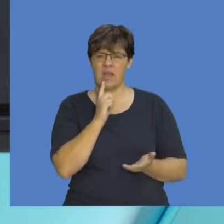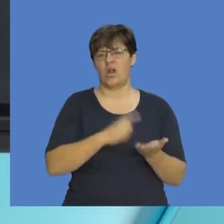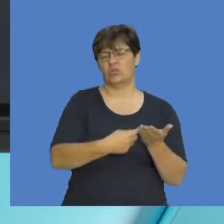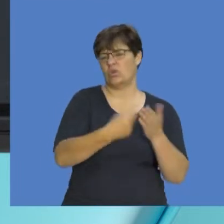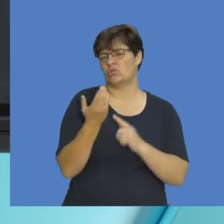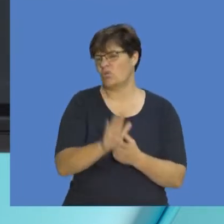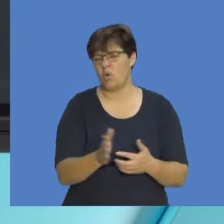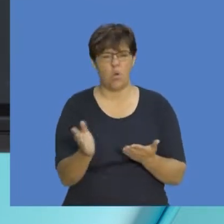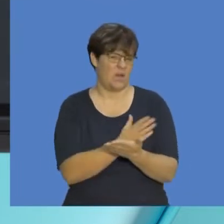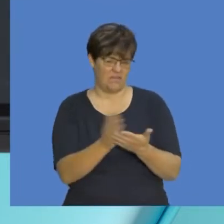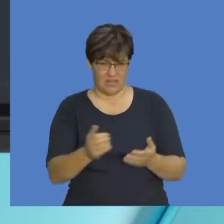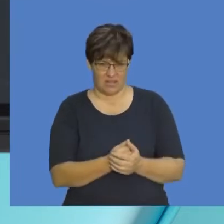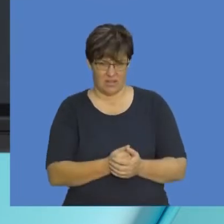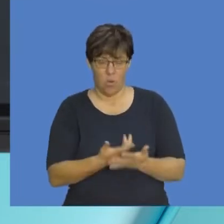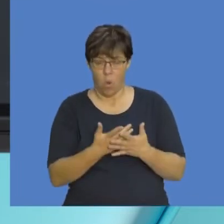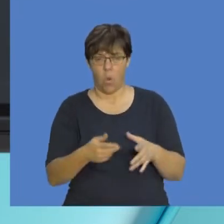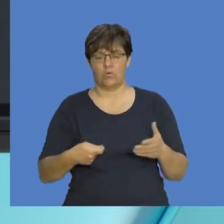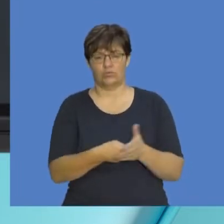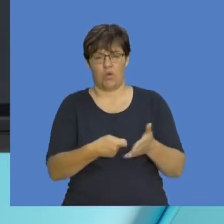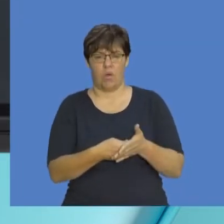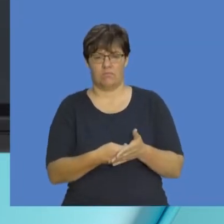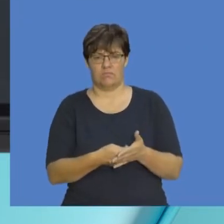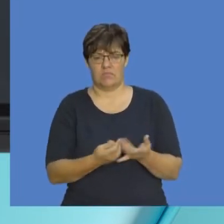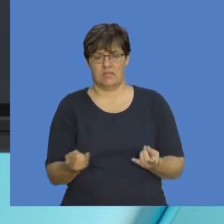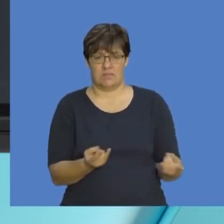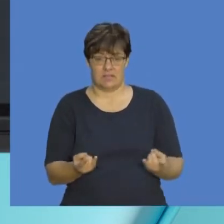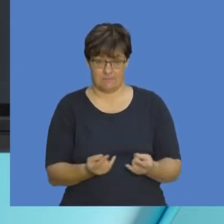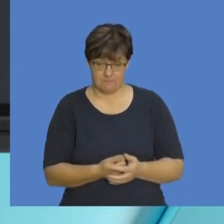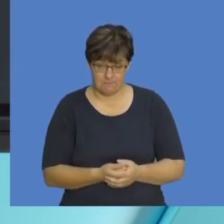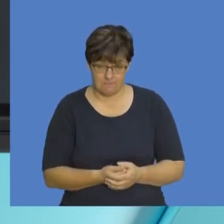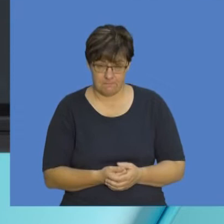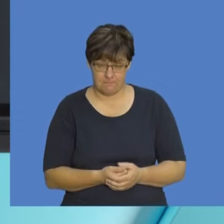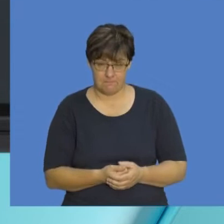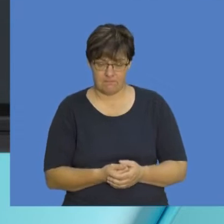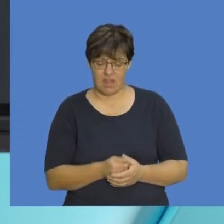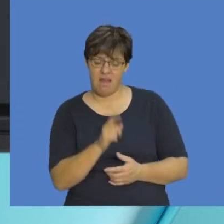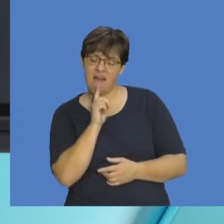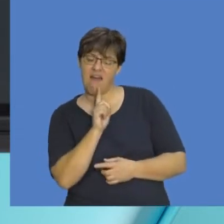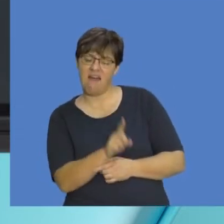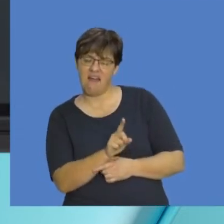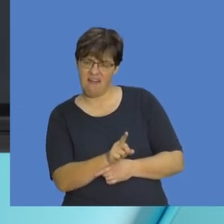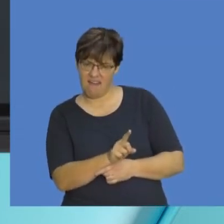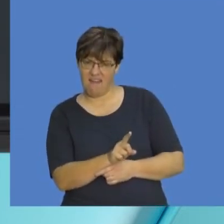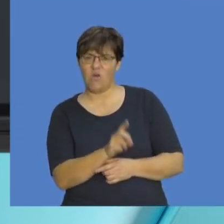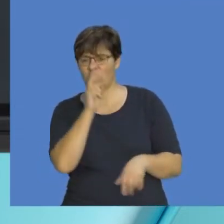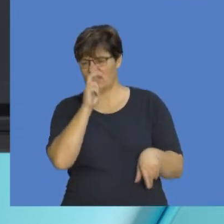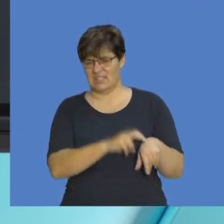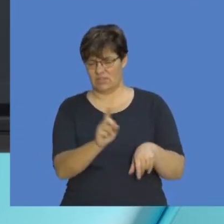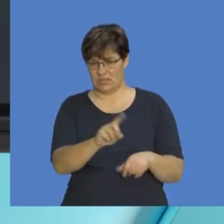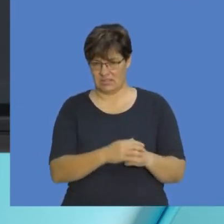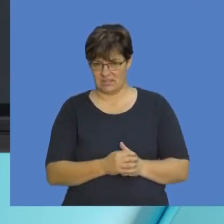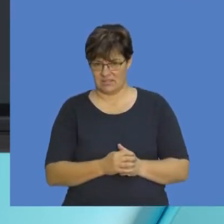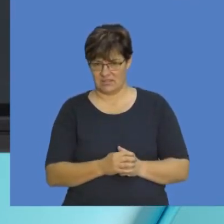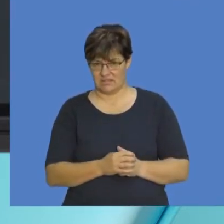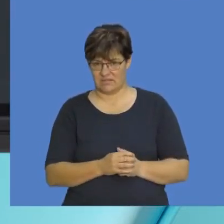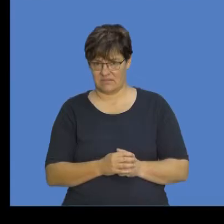was a tuck shop or something, or your spaza shop. Okay, but let's see what is required of